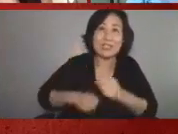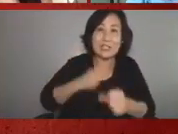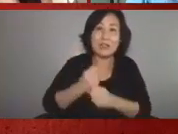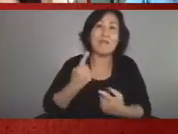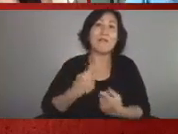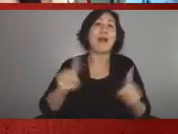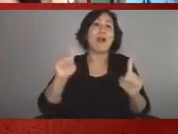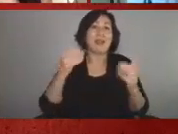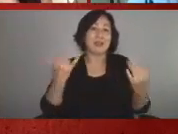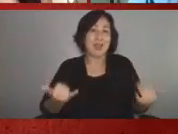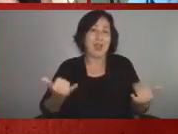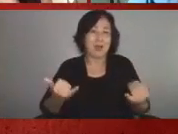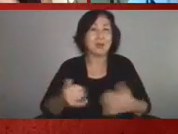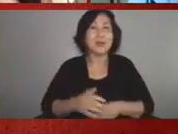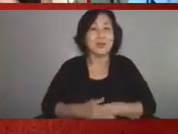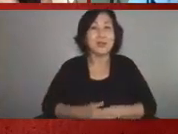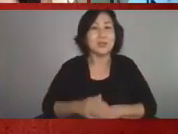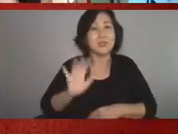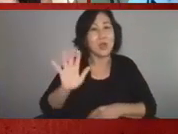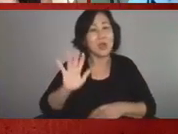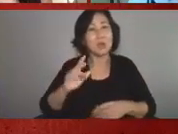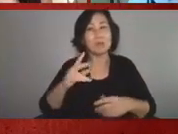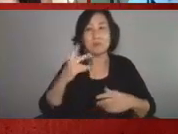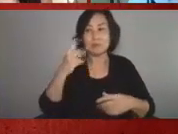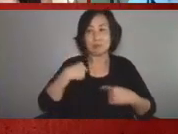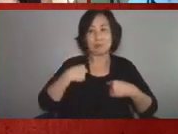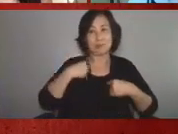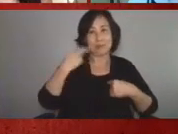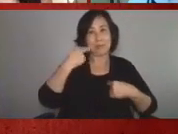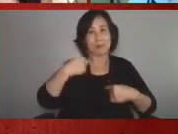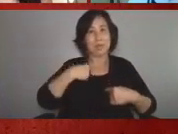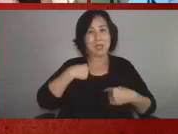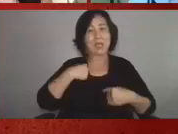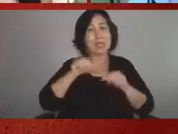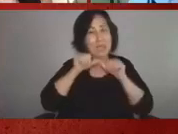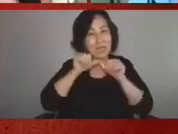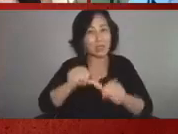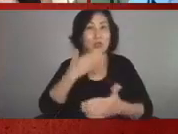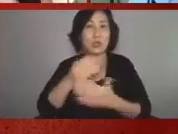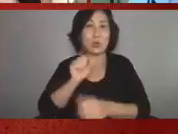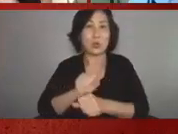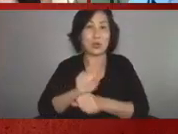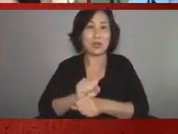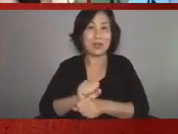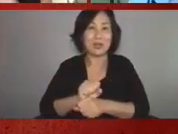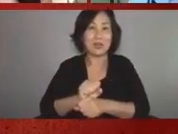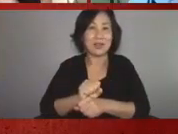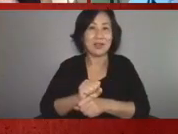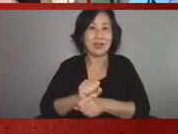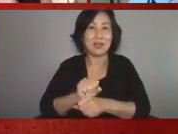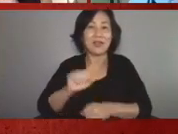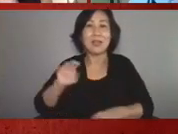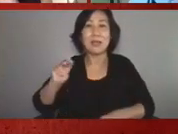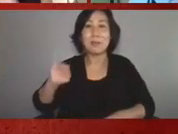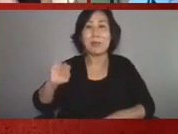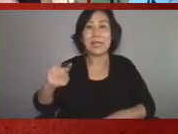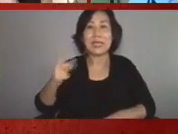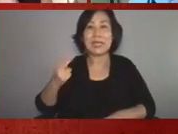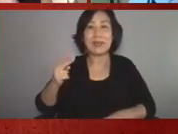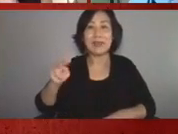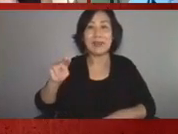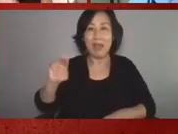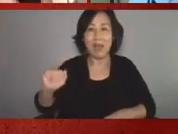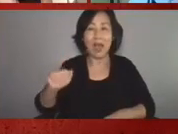this point. So, you know, take it from me. Just keep up your good work. Like I was just texting, nice. I was